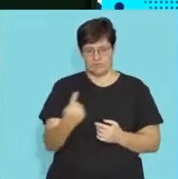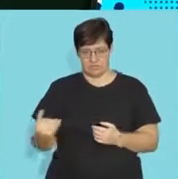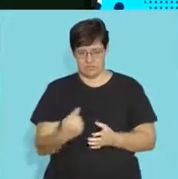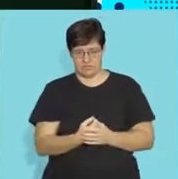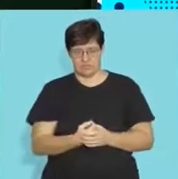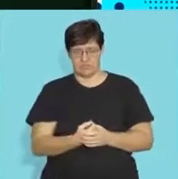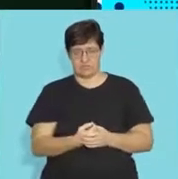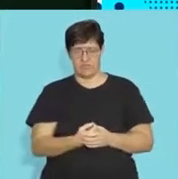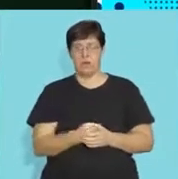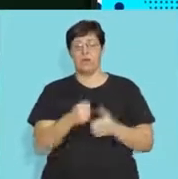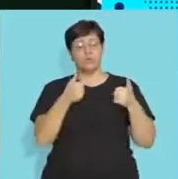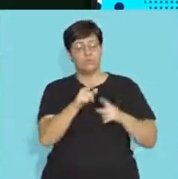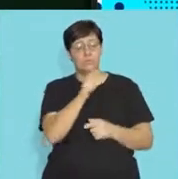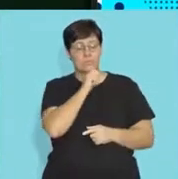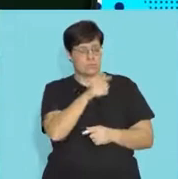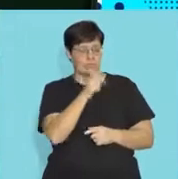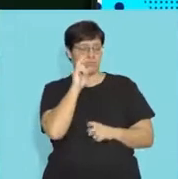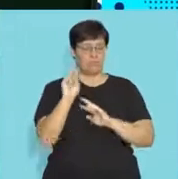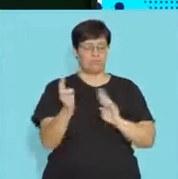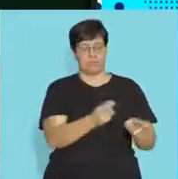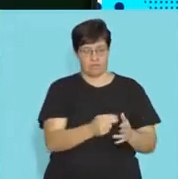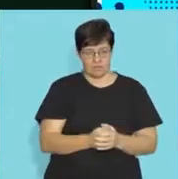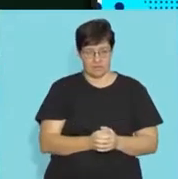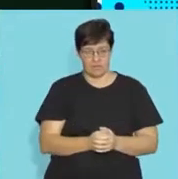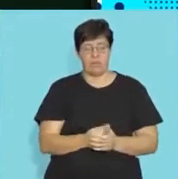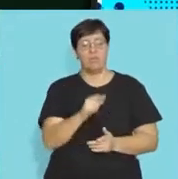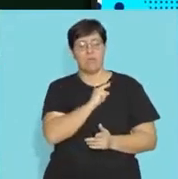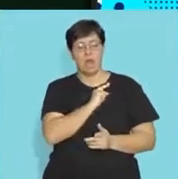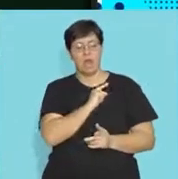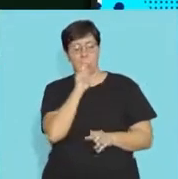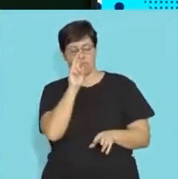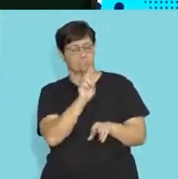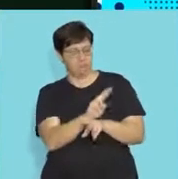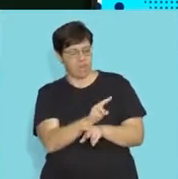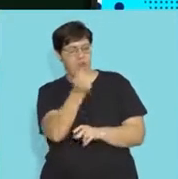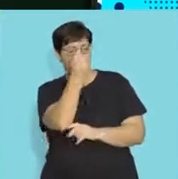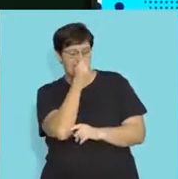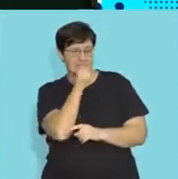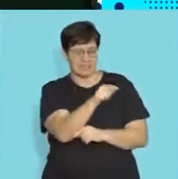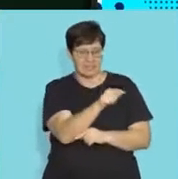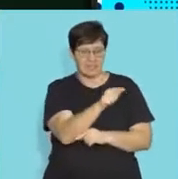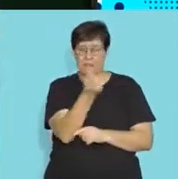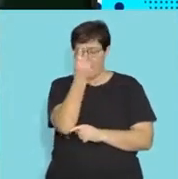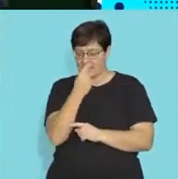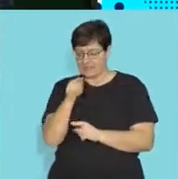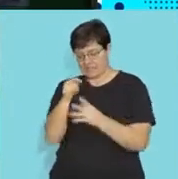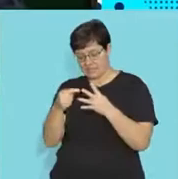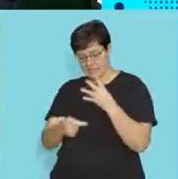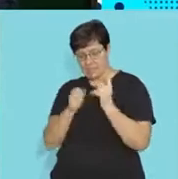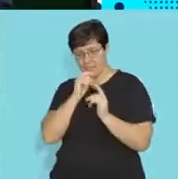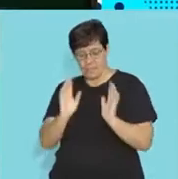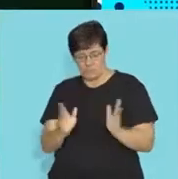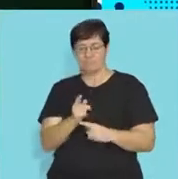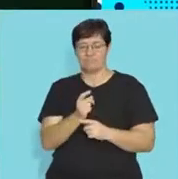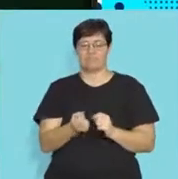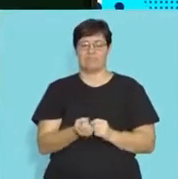every section. It's good to use this as a reference check. It gives you an overview of the section. It does help you to consolidate your